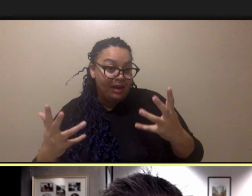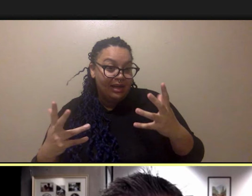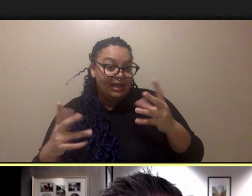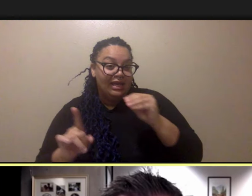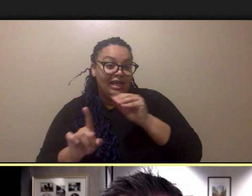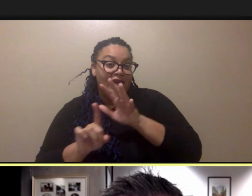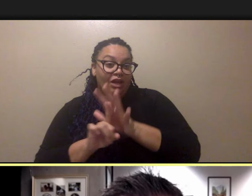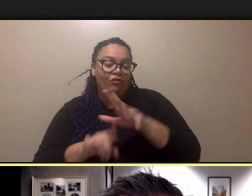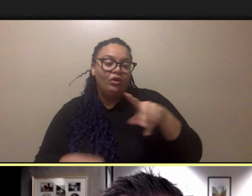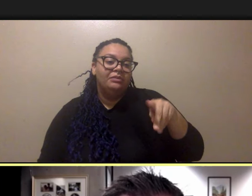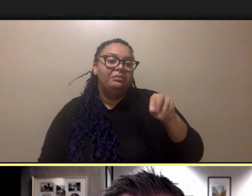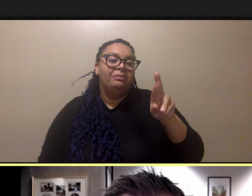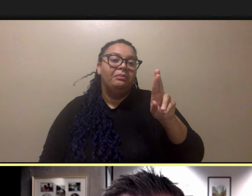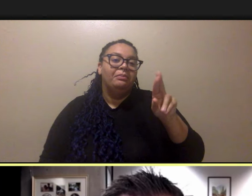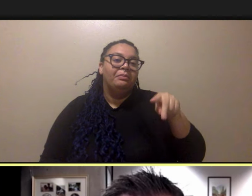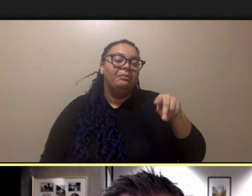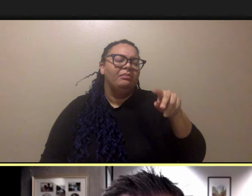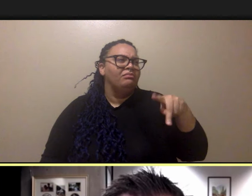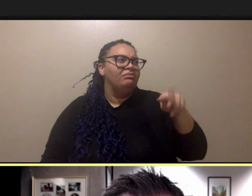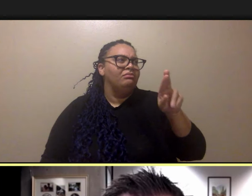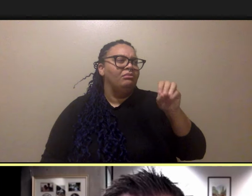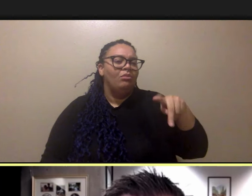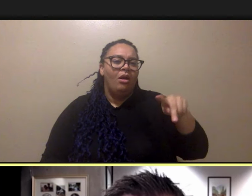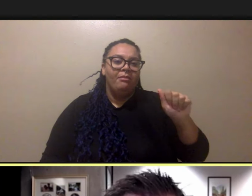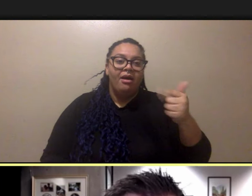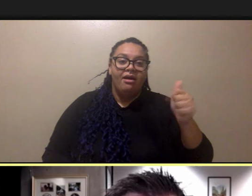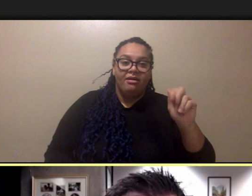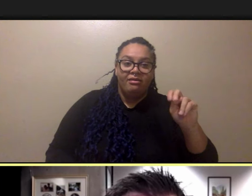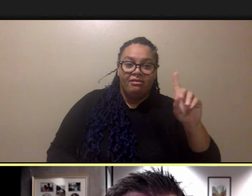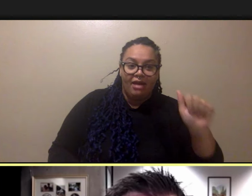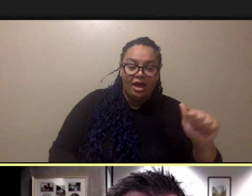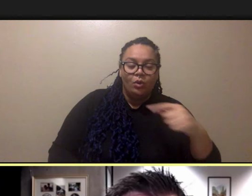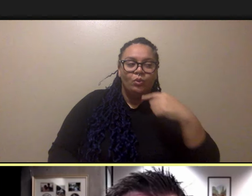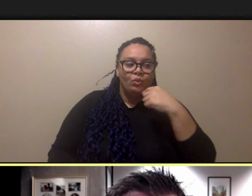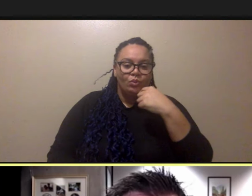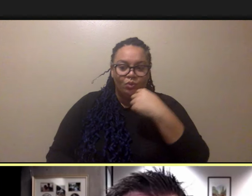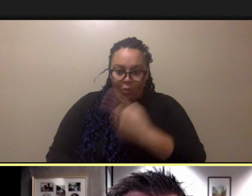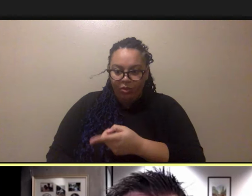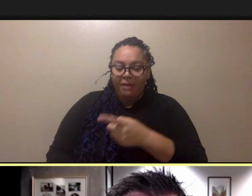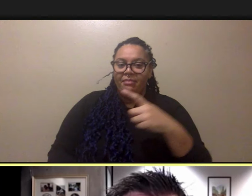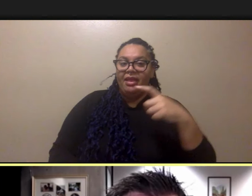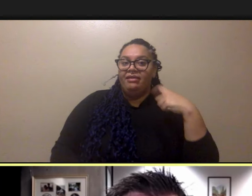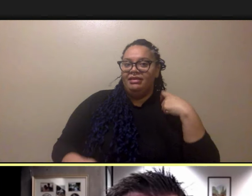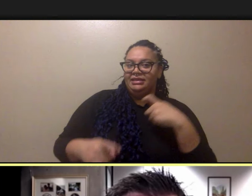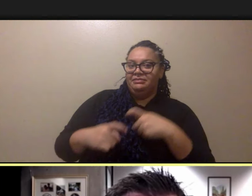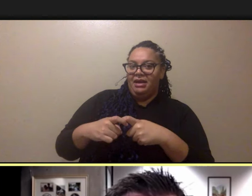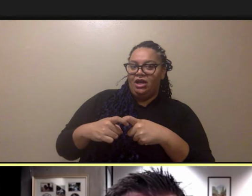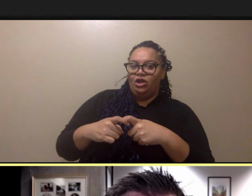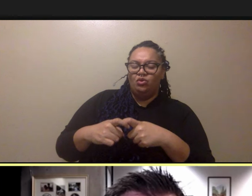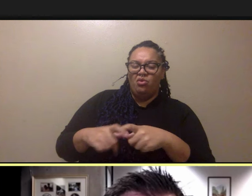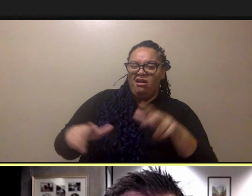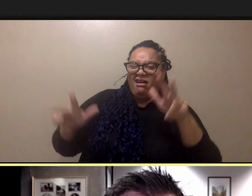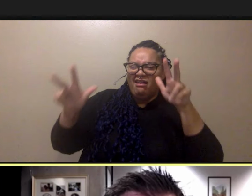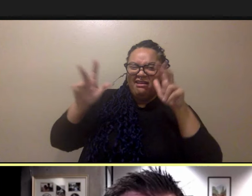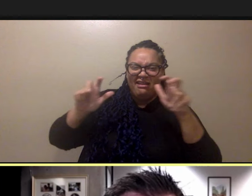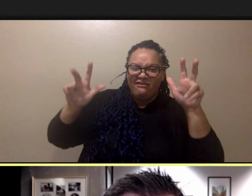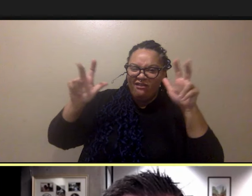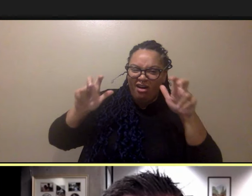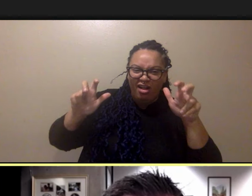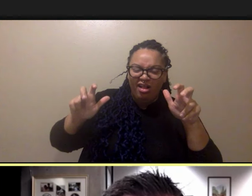various propagandists who told them that the Spanish were evil